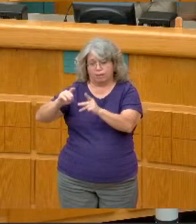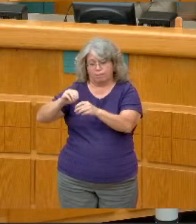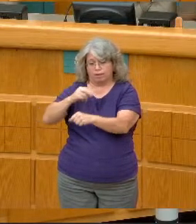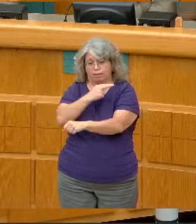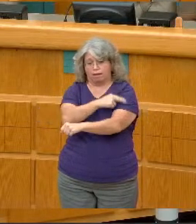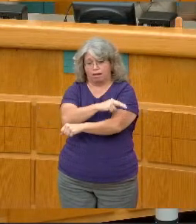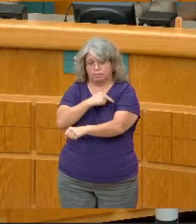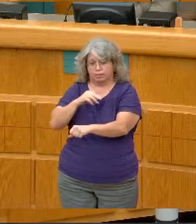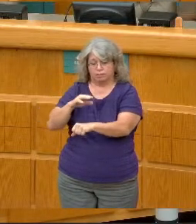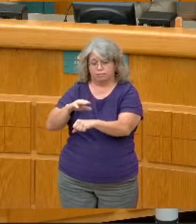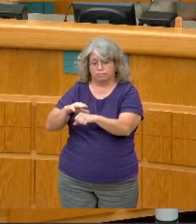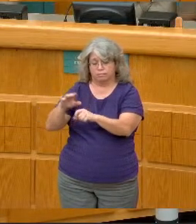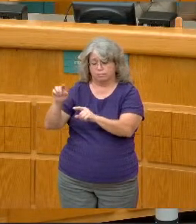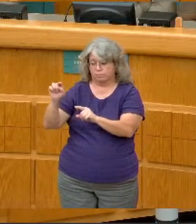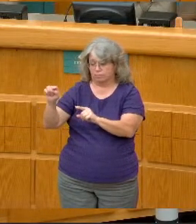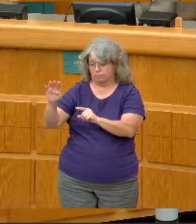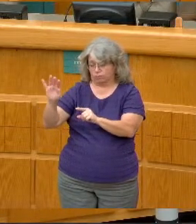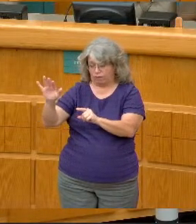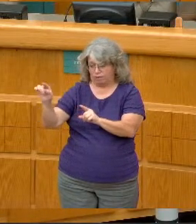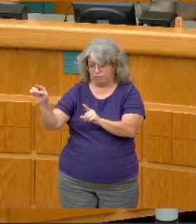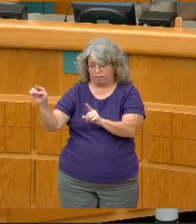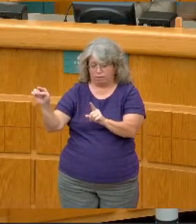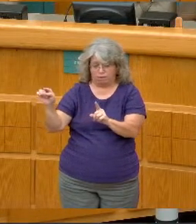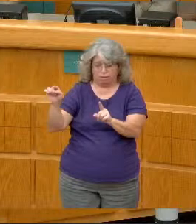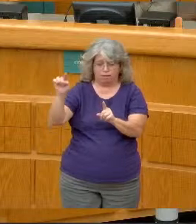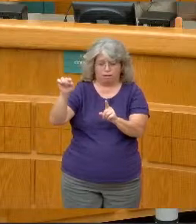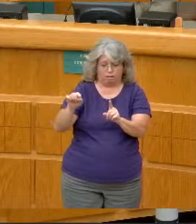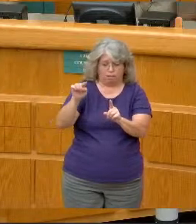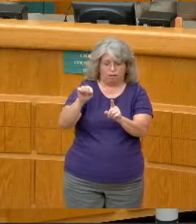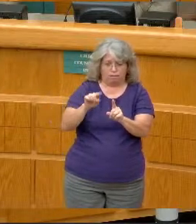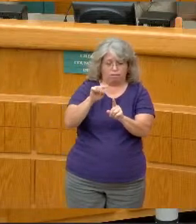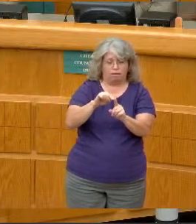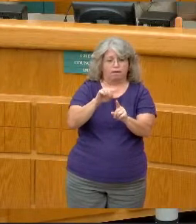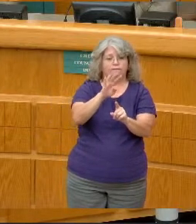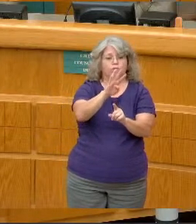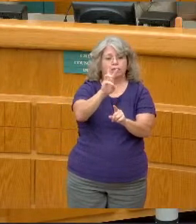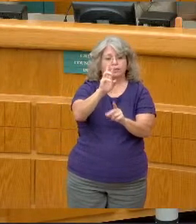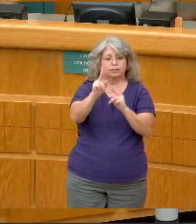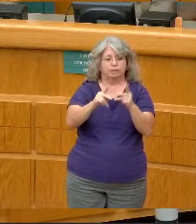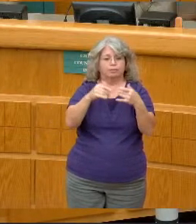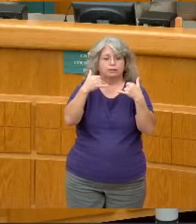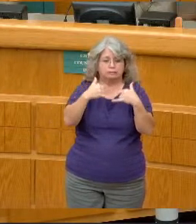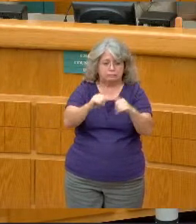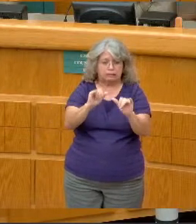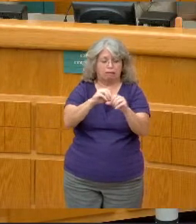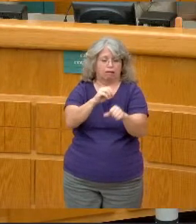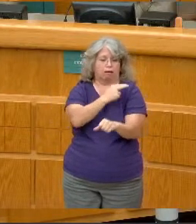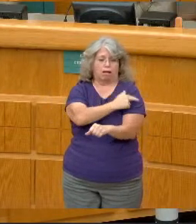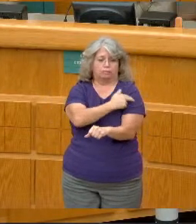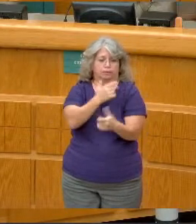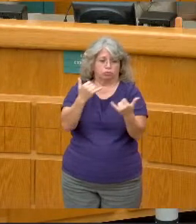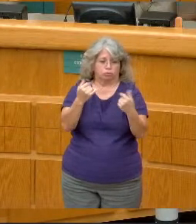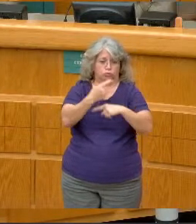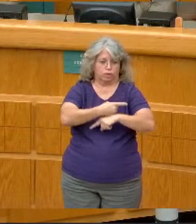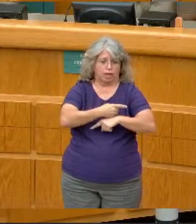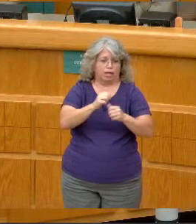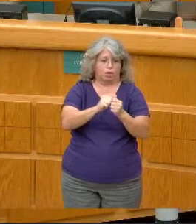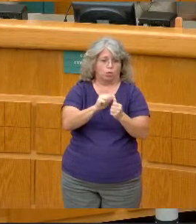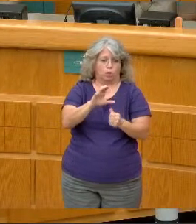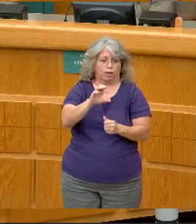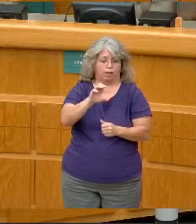at 45 2 weeks ago, people that were hospitalized on that one day. And then as of today, 46 patients are